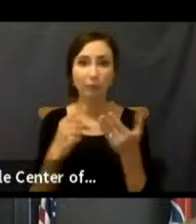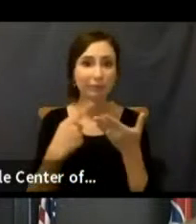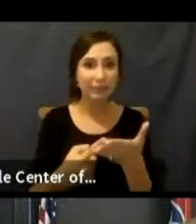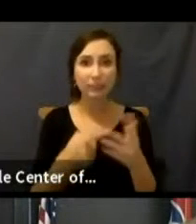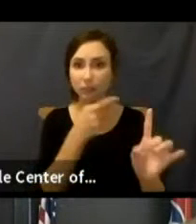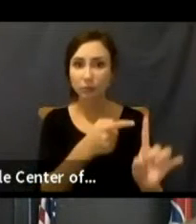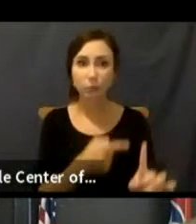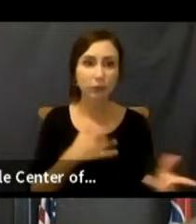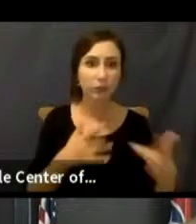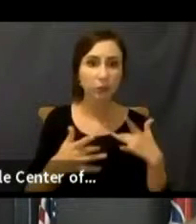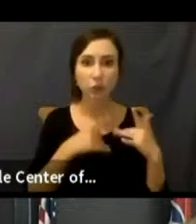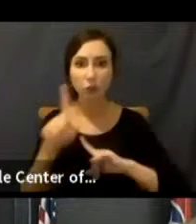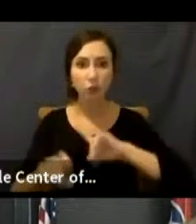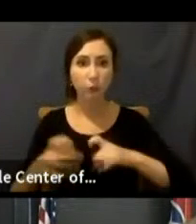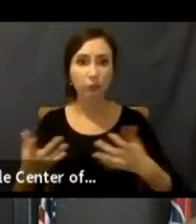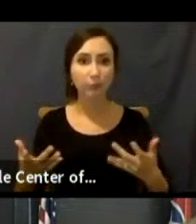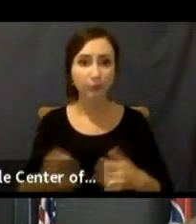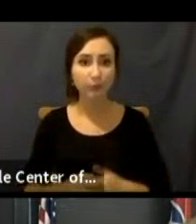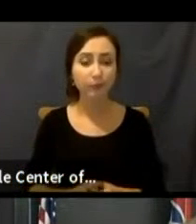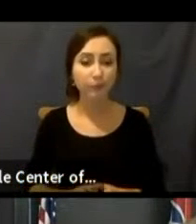concerns, questions?